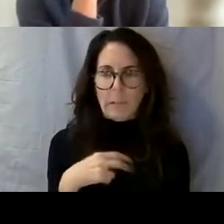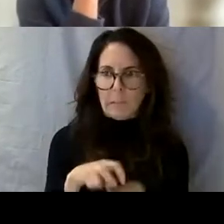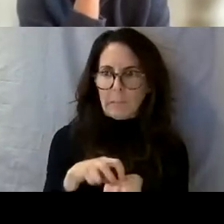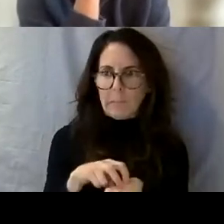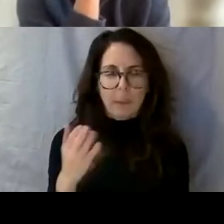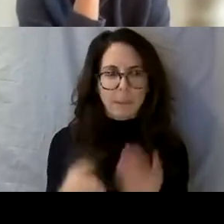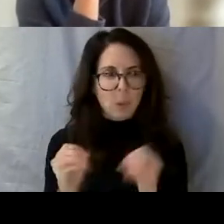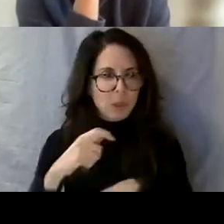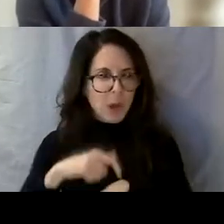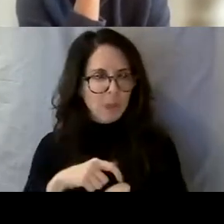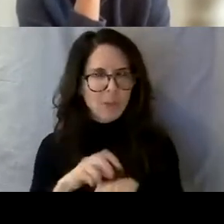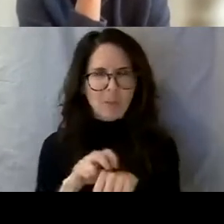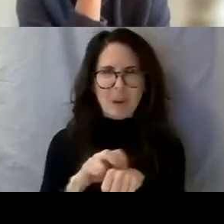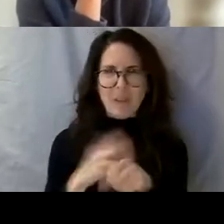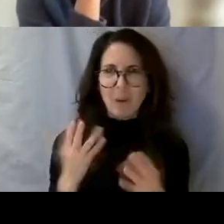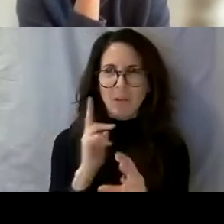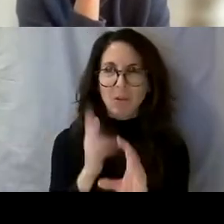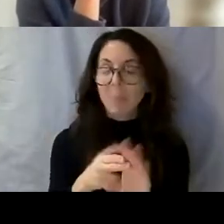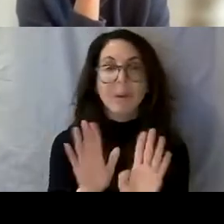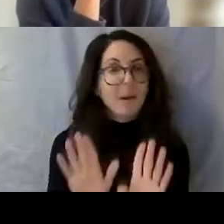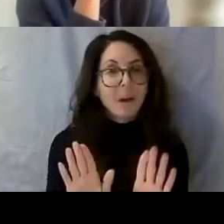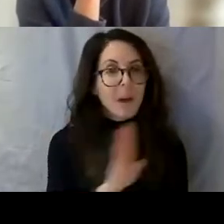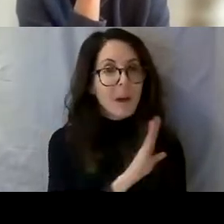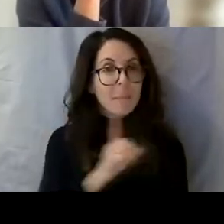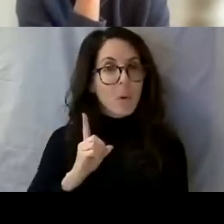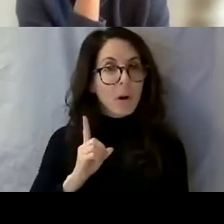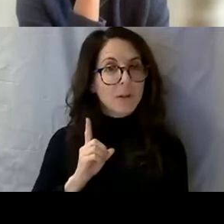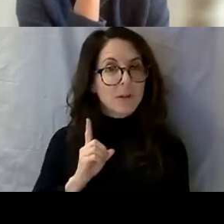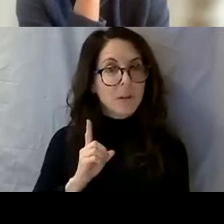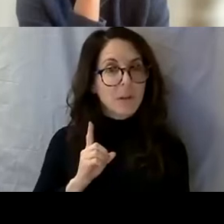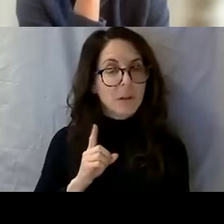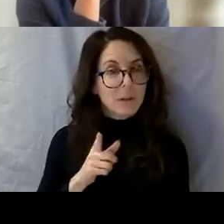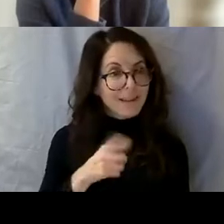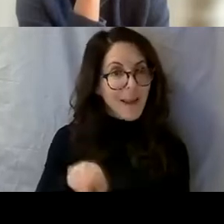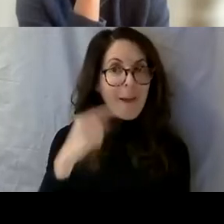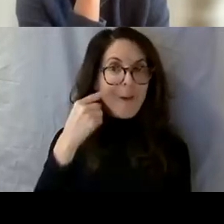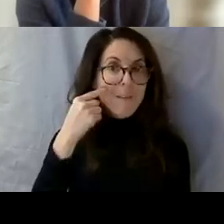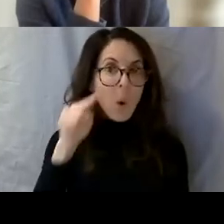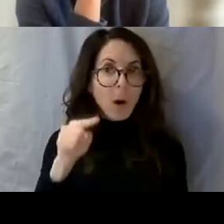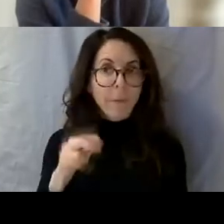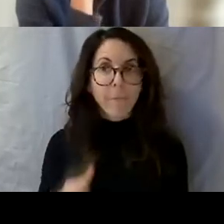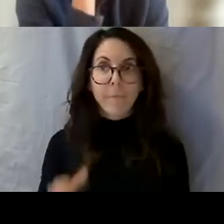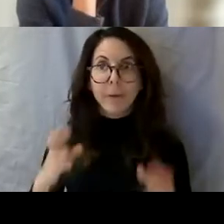to do. But boards are not supposed to be just for retired people.